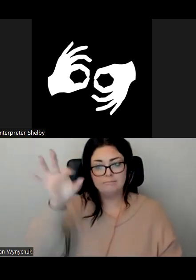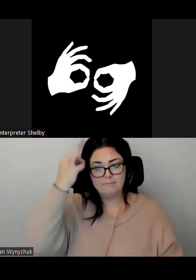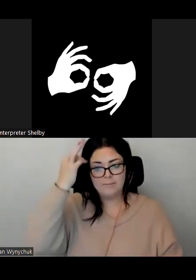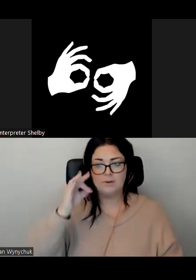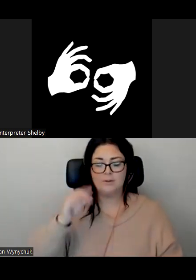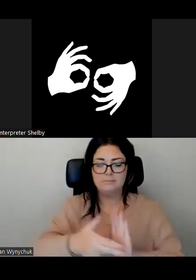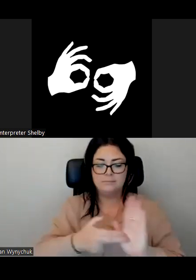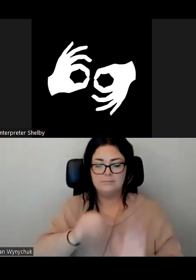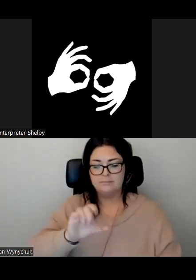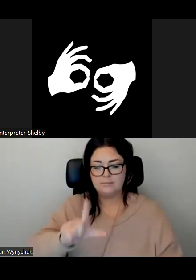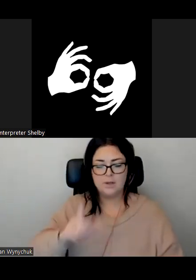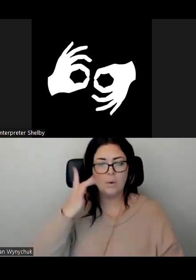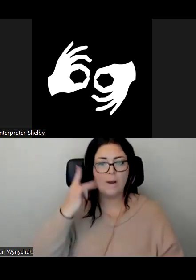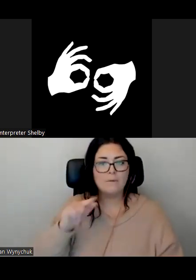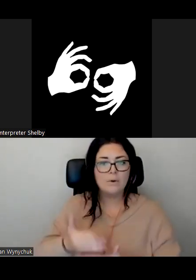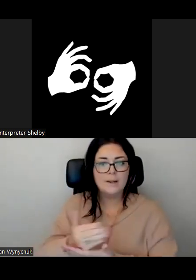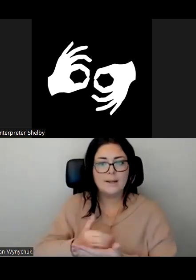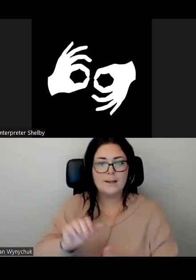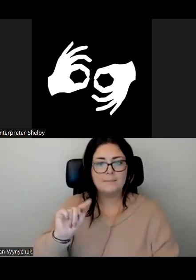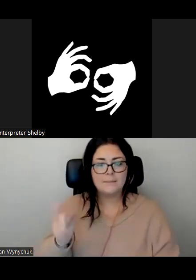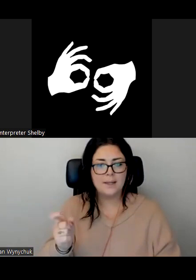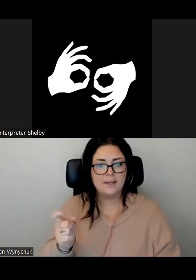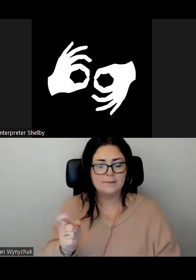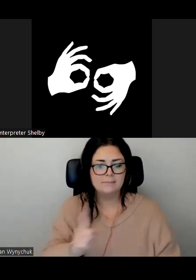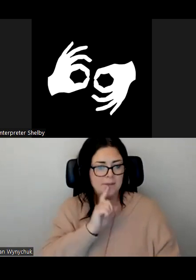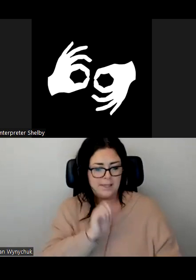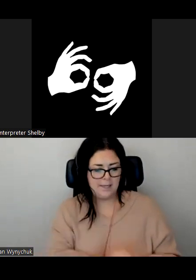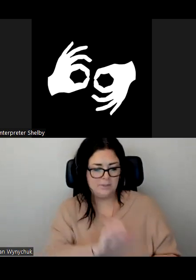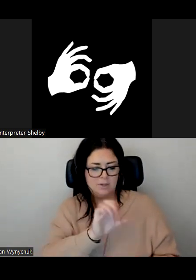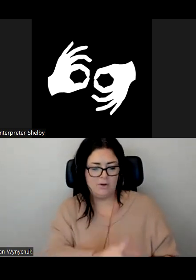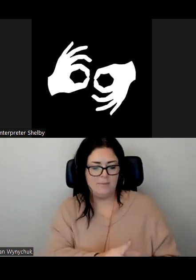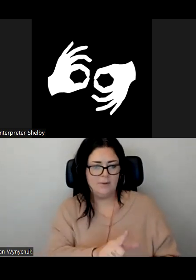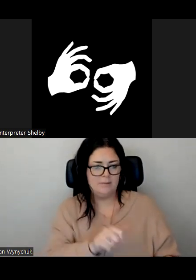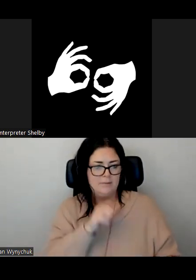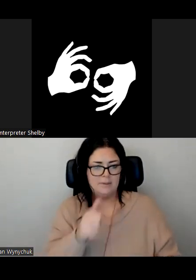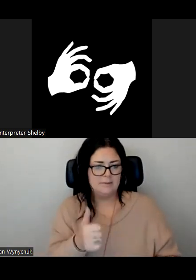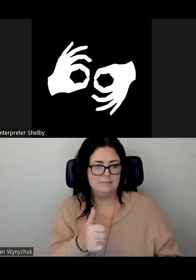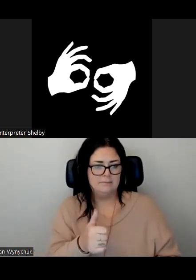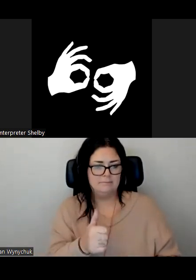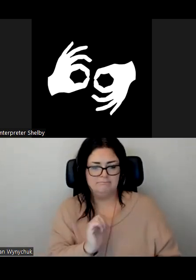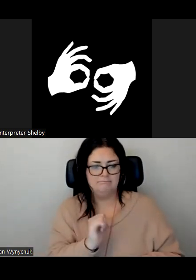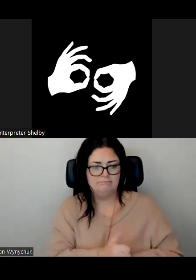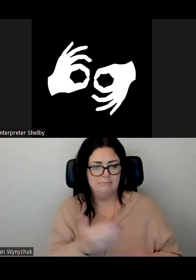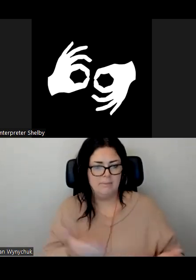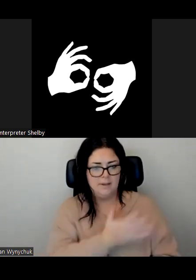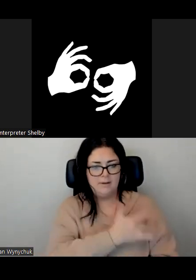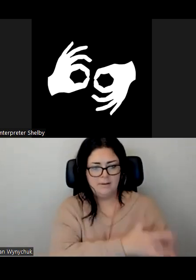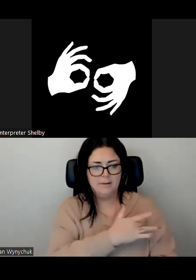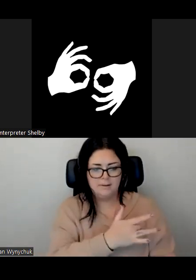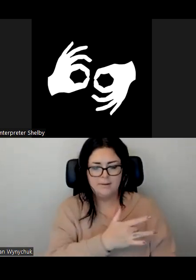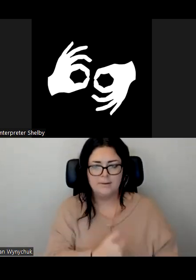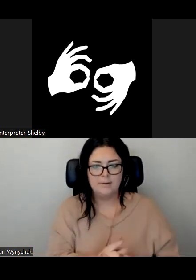income tax, but you're not considered common law for, like, common law doesn't exist in Newfoundland for the purposes